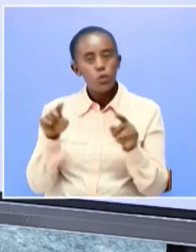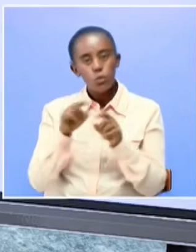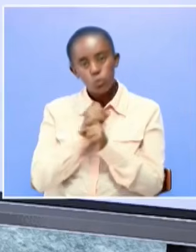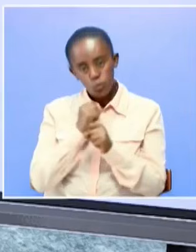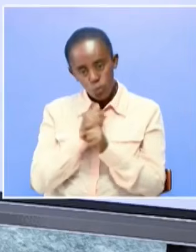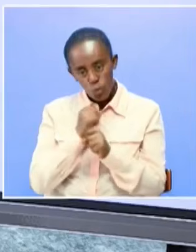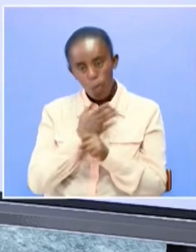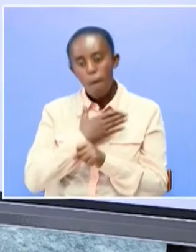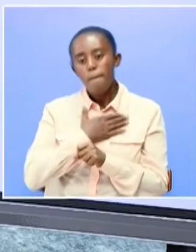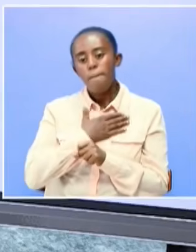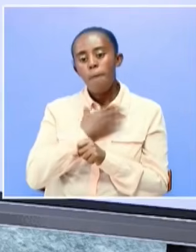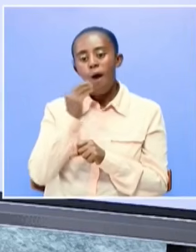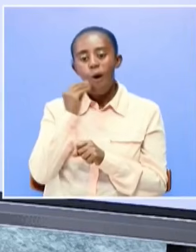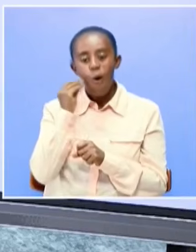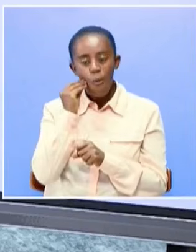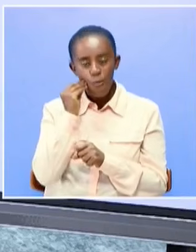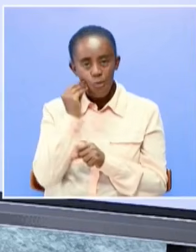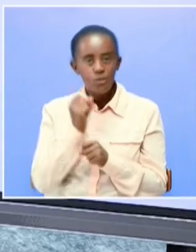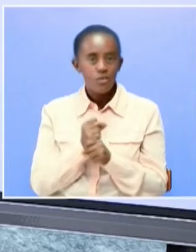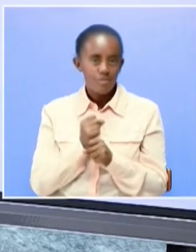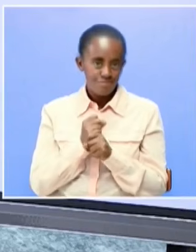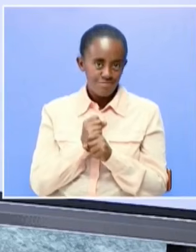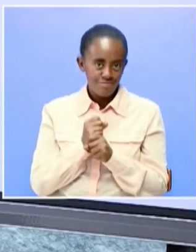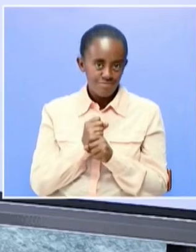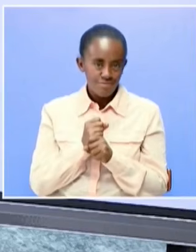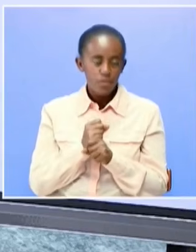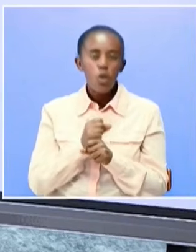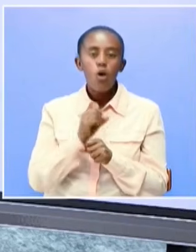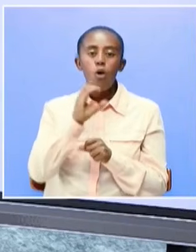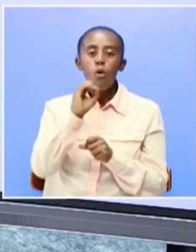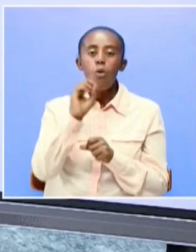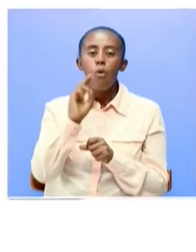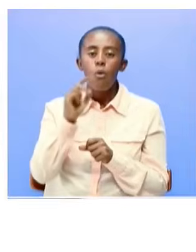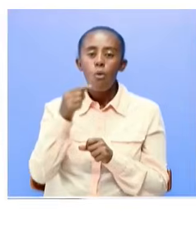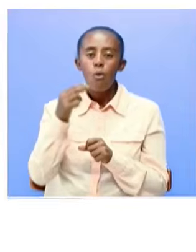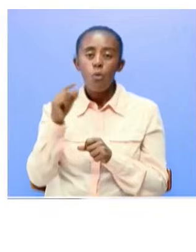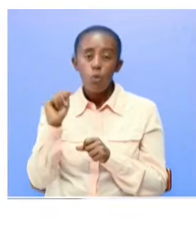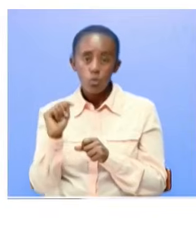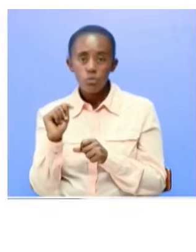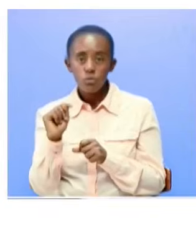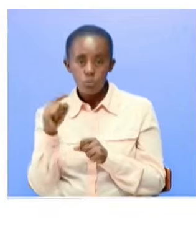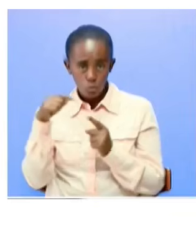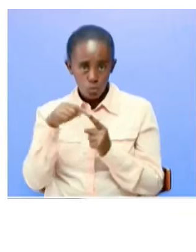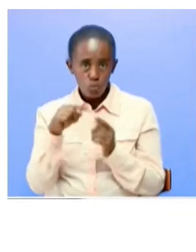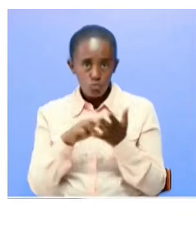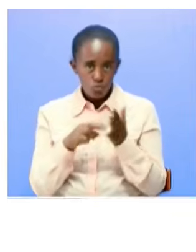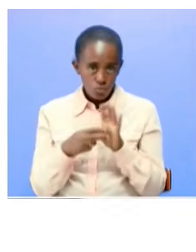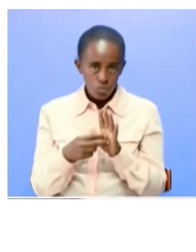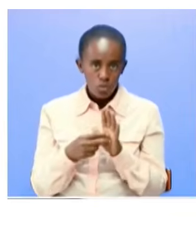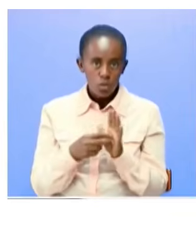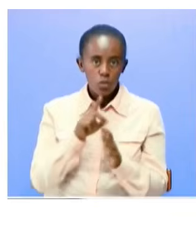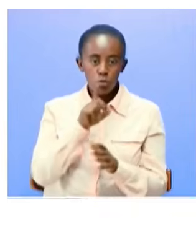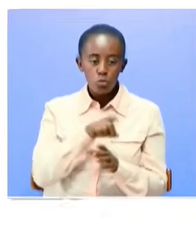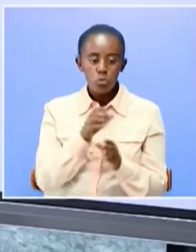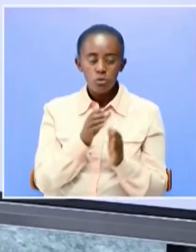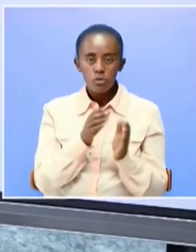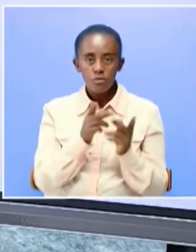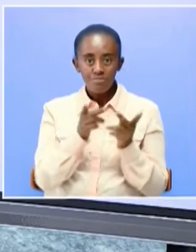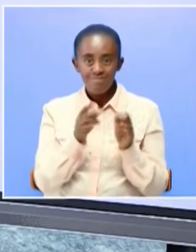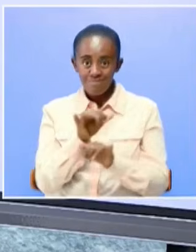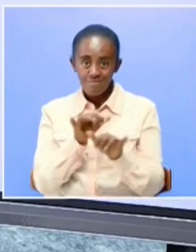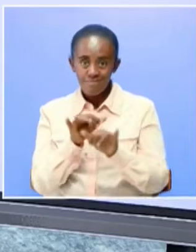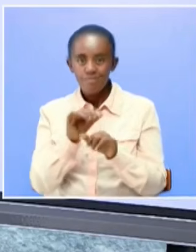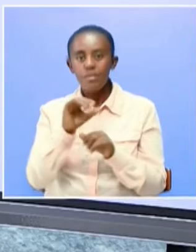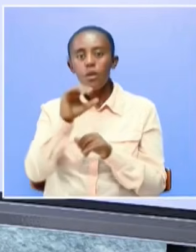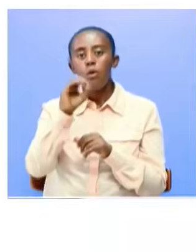my homework. What about ought to? And instead of should, we can put ought to. And